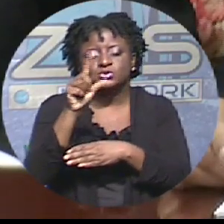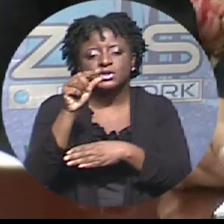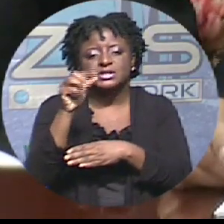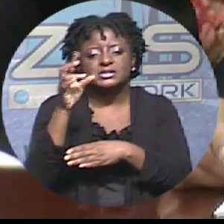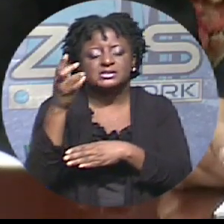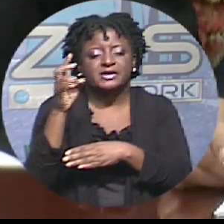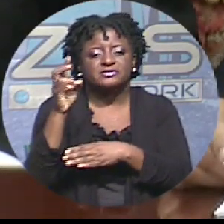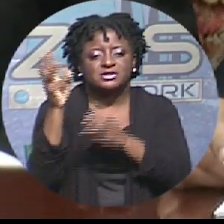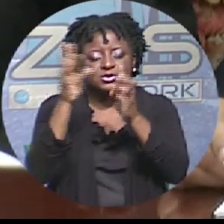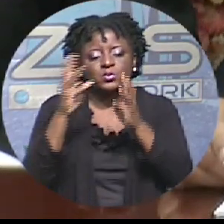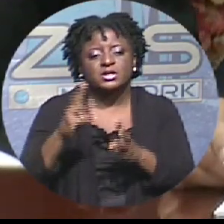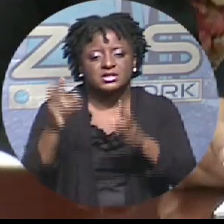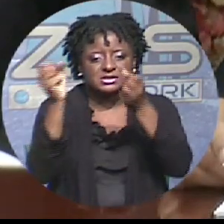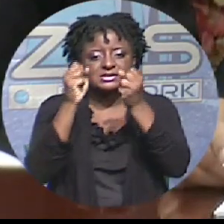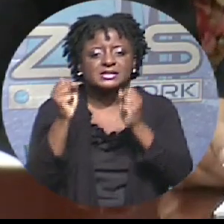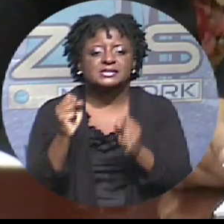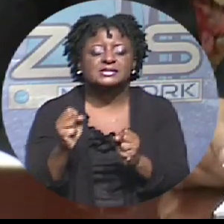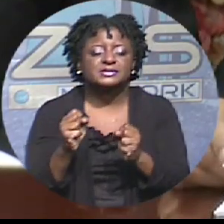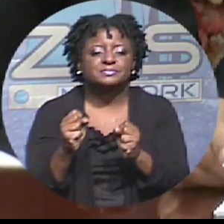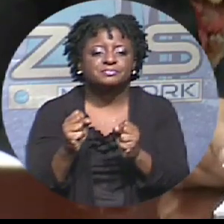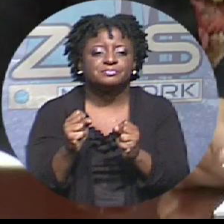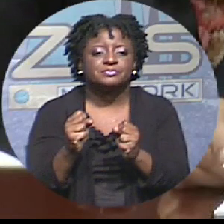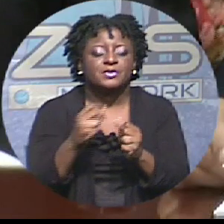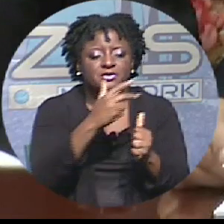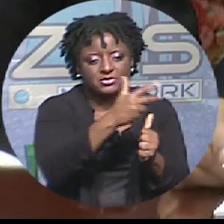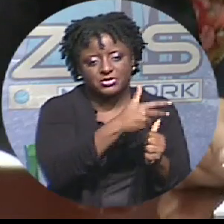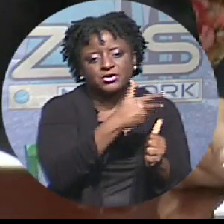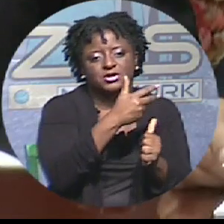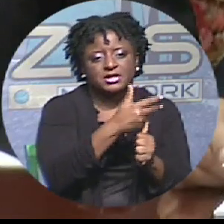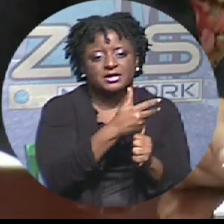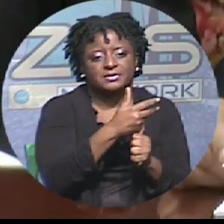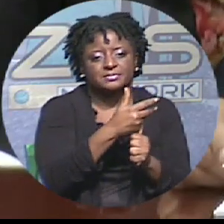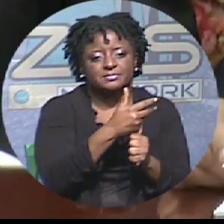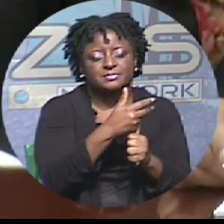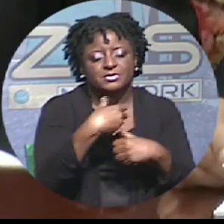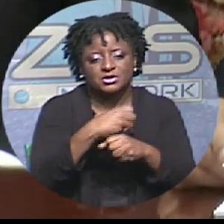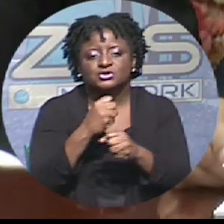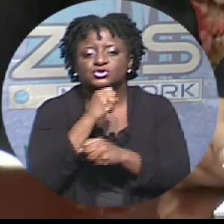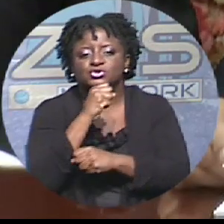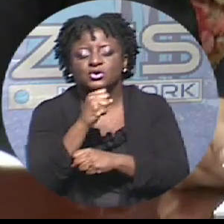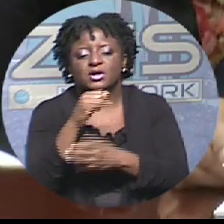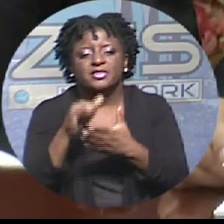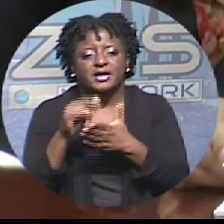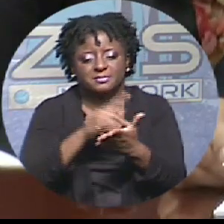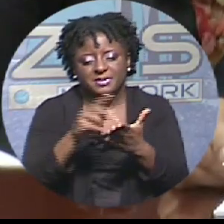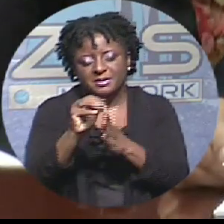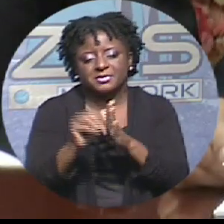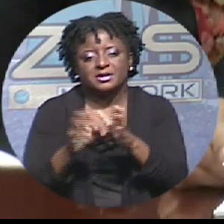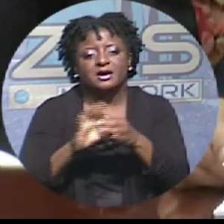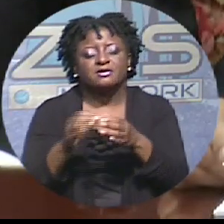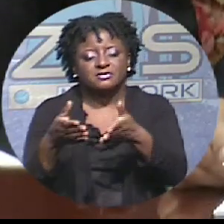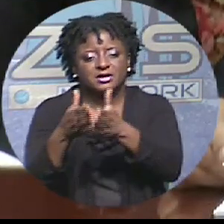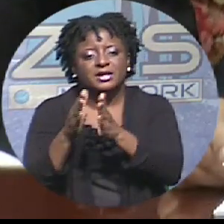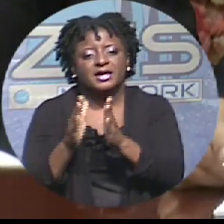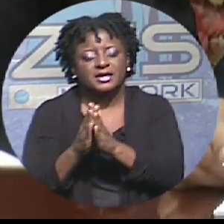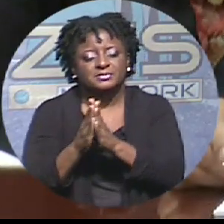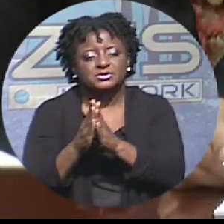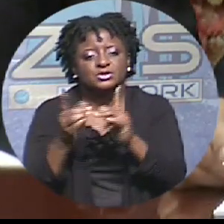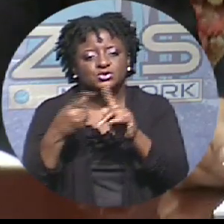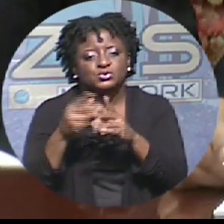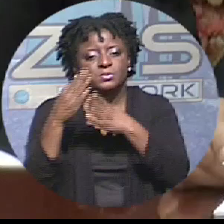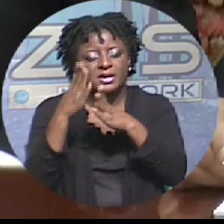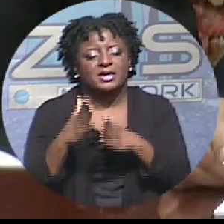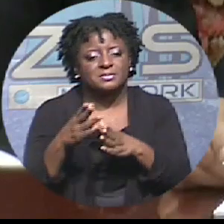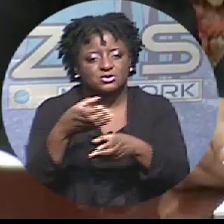2016-2017 winter season. And thirdly, to ensure that payment of claims to